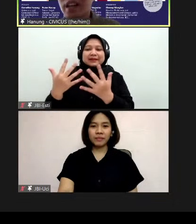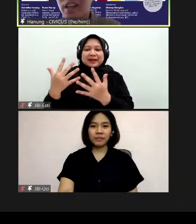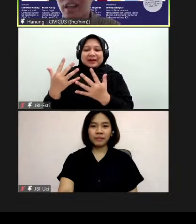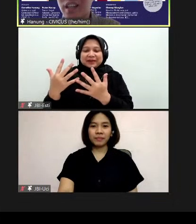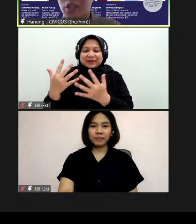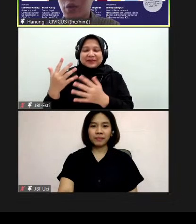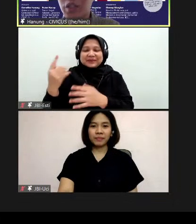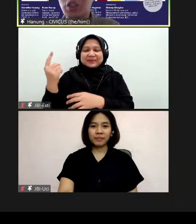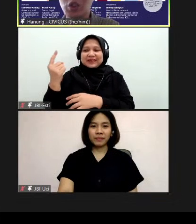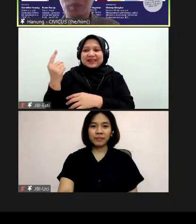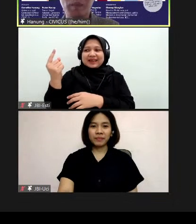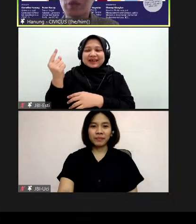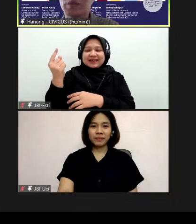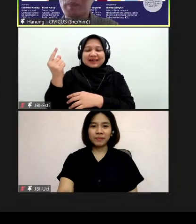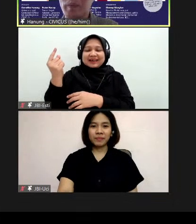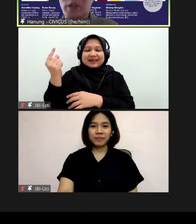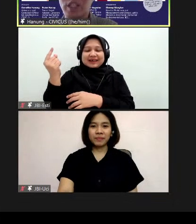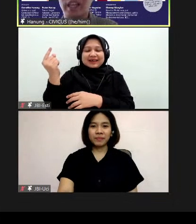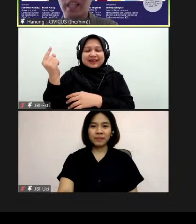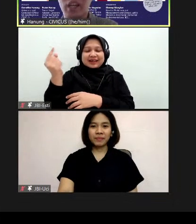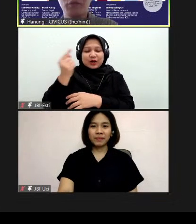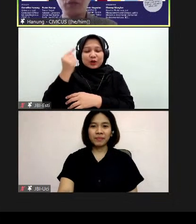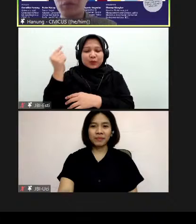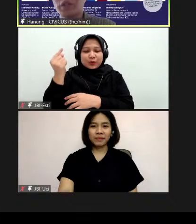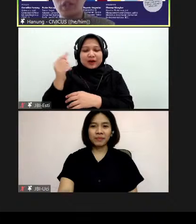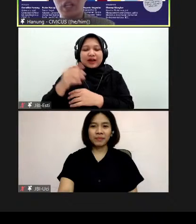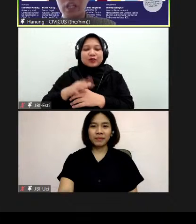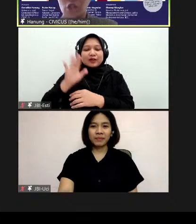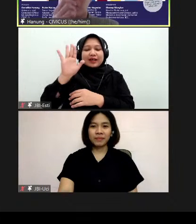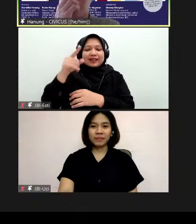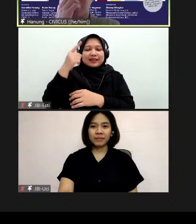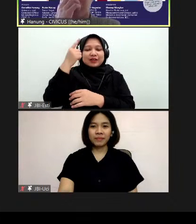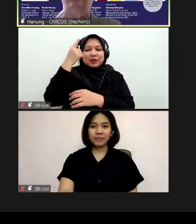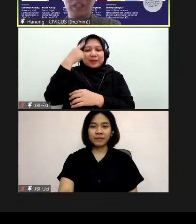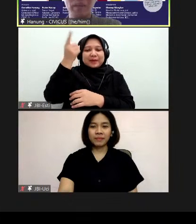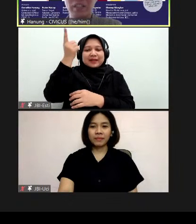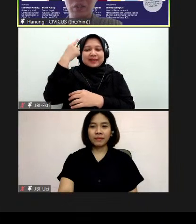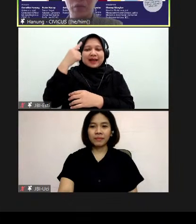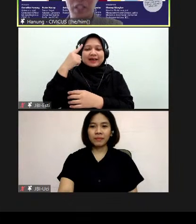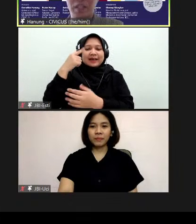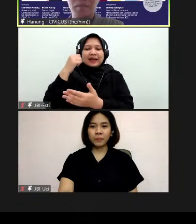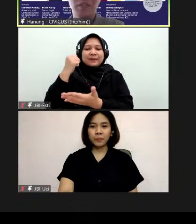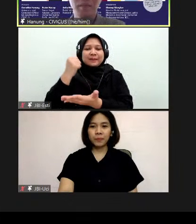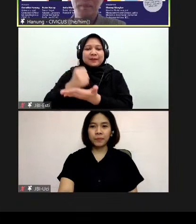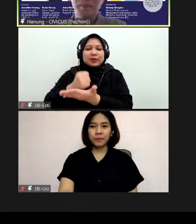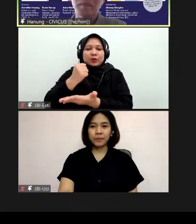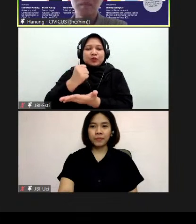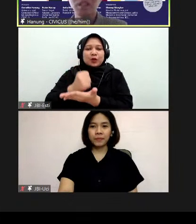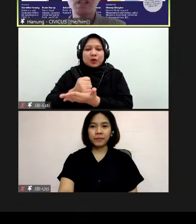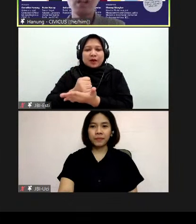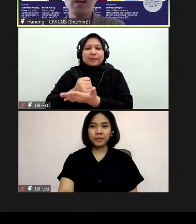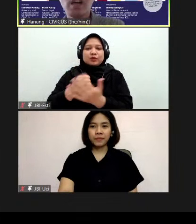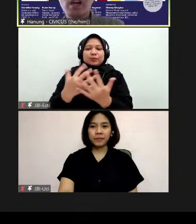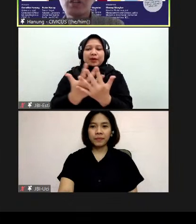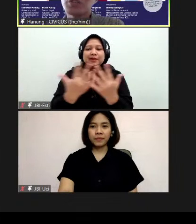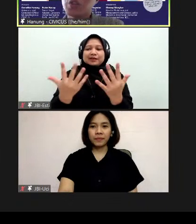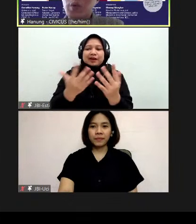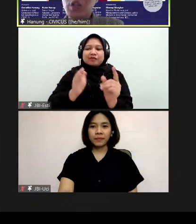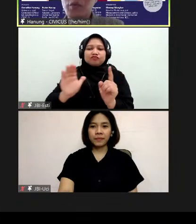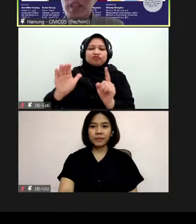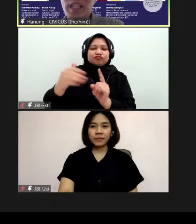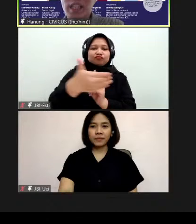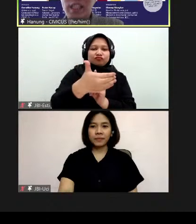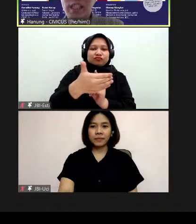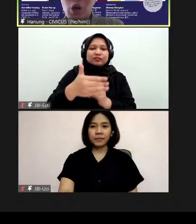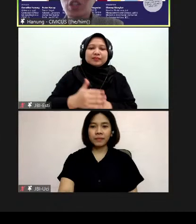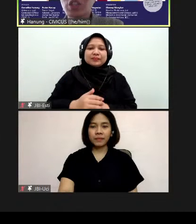their duty to promote, protect, and fulfill human rights and fundamental freedoms. So one